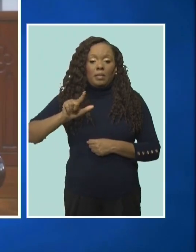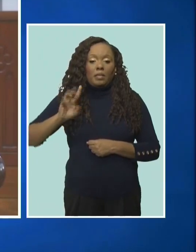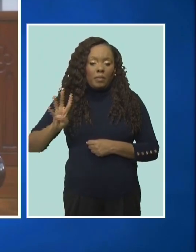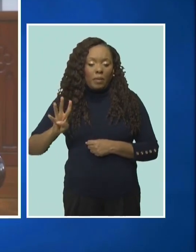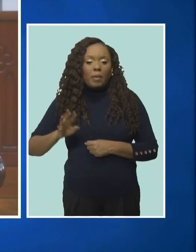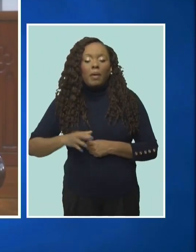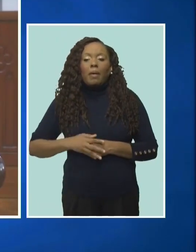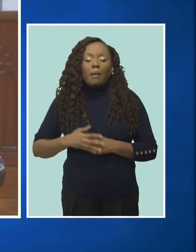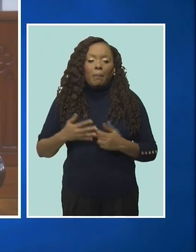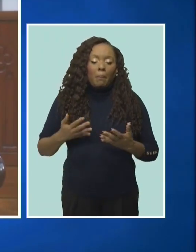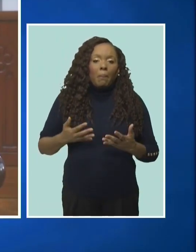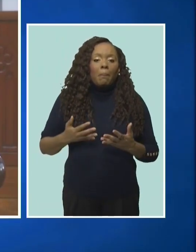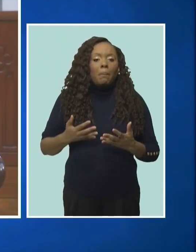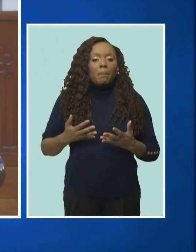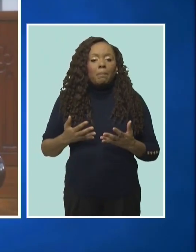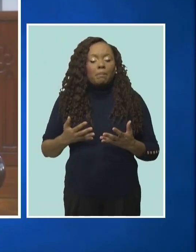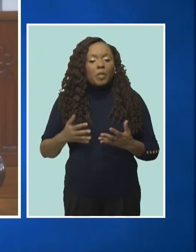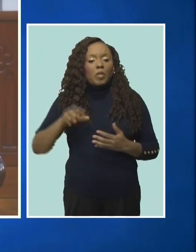in a position where